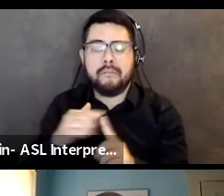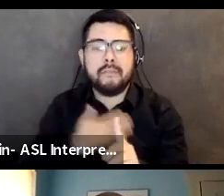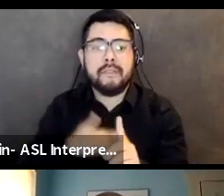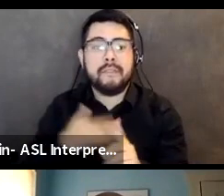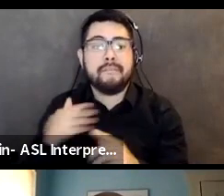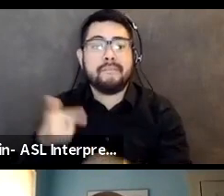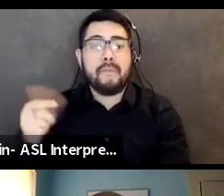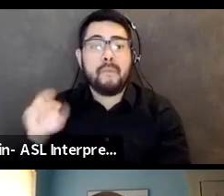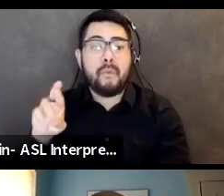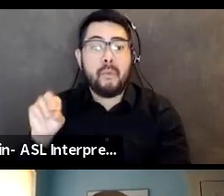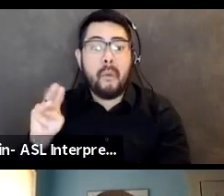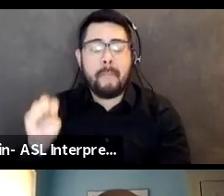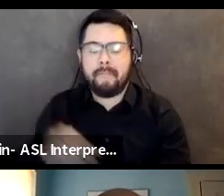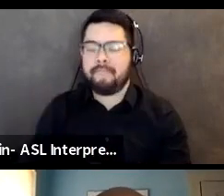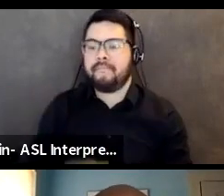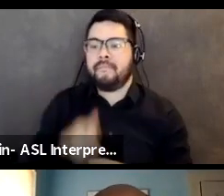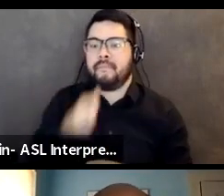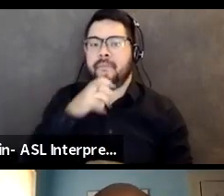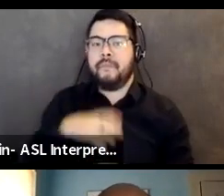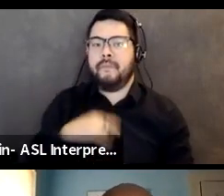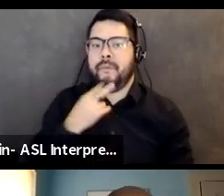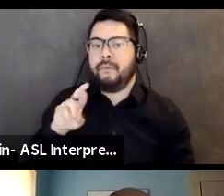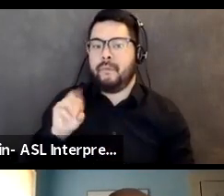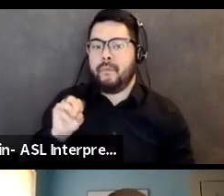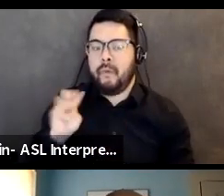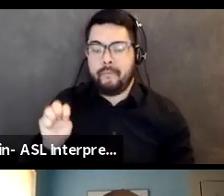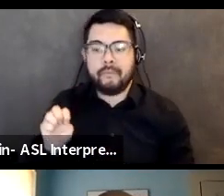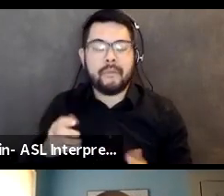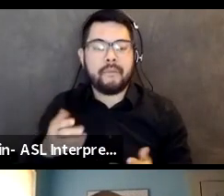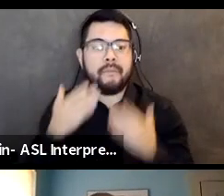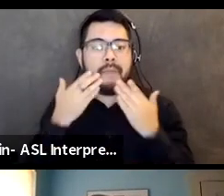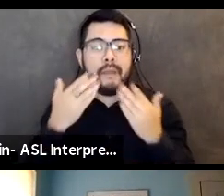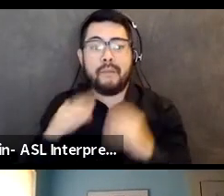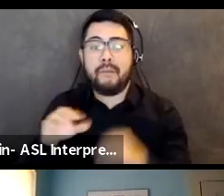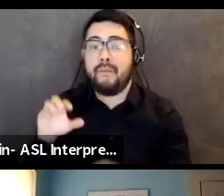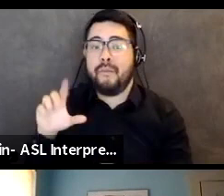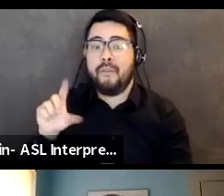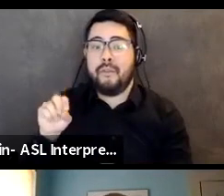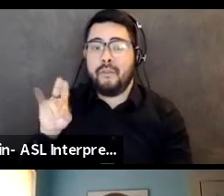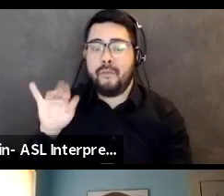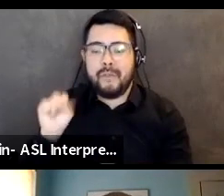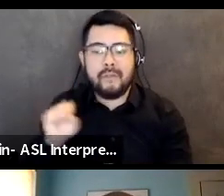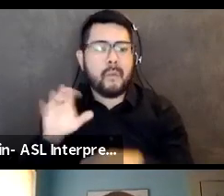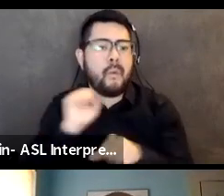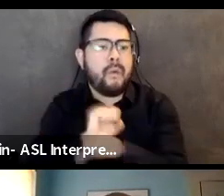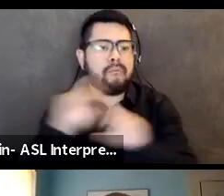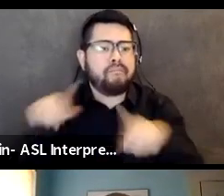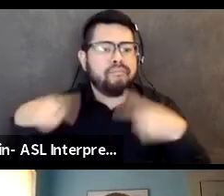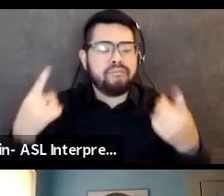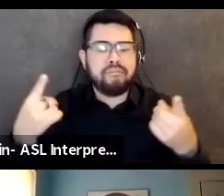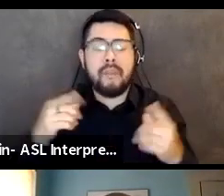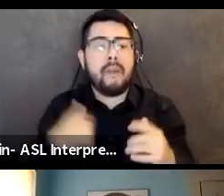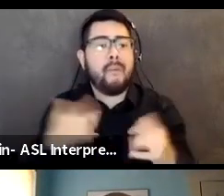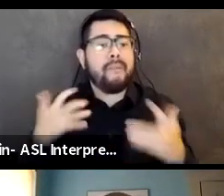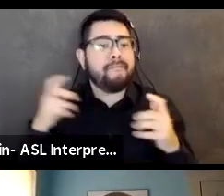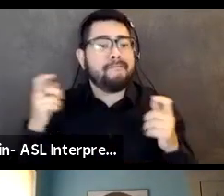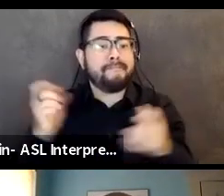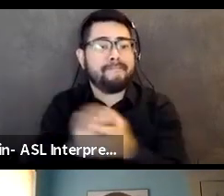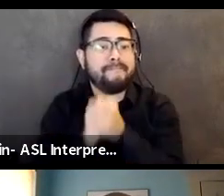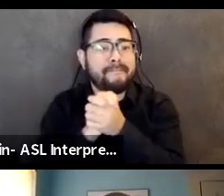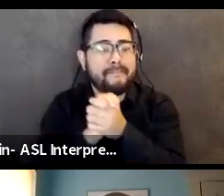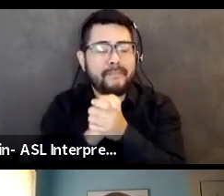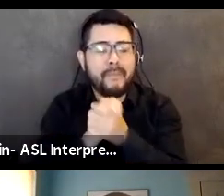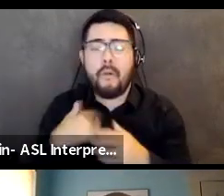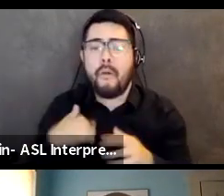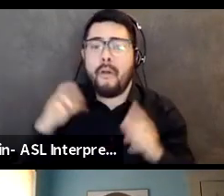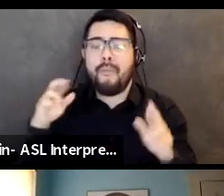i'd like to echo the celebration and the gratitude for luis and the team for keeping this work going and hoping that you're feeling